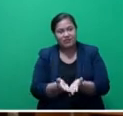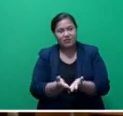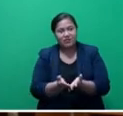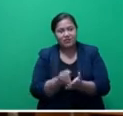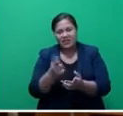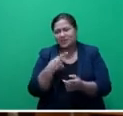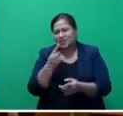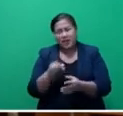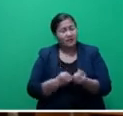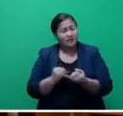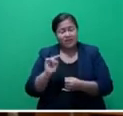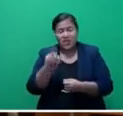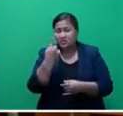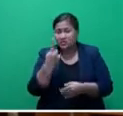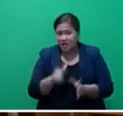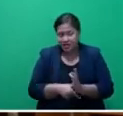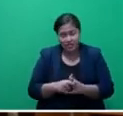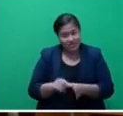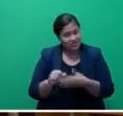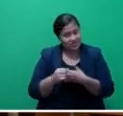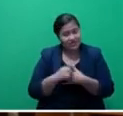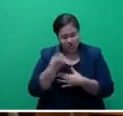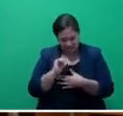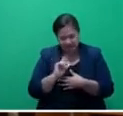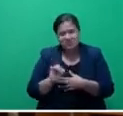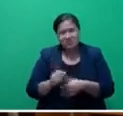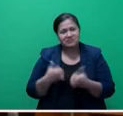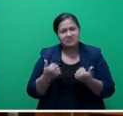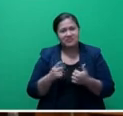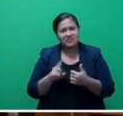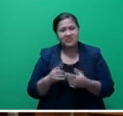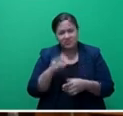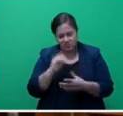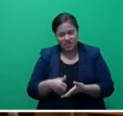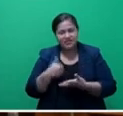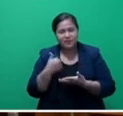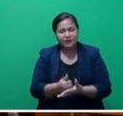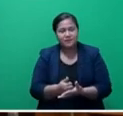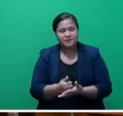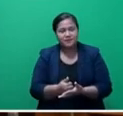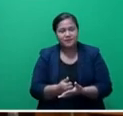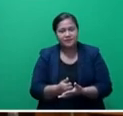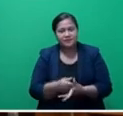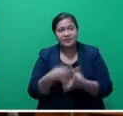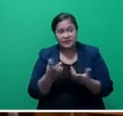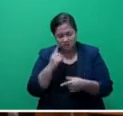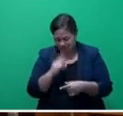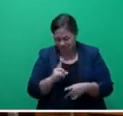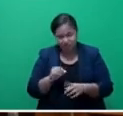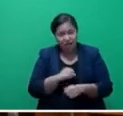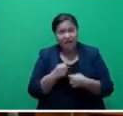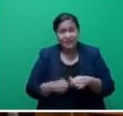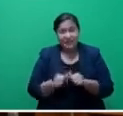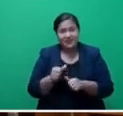safe, and we do as much as we can. Unfortunately, he doesn't want to fly, that's why he goes on boats. But we do as much as we can in terms